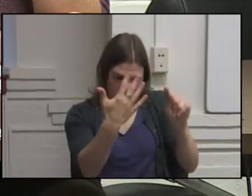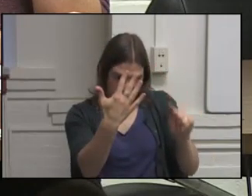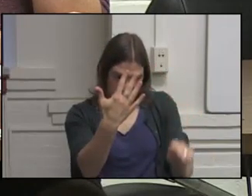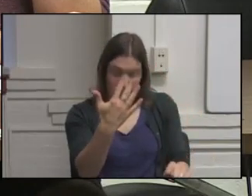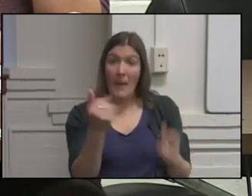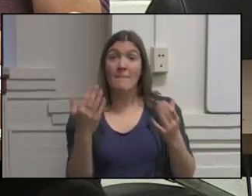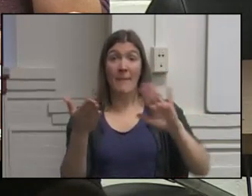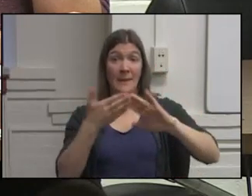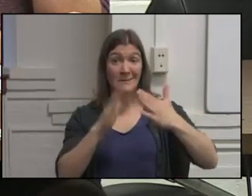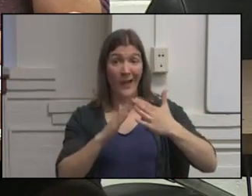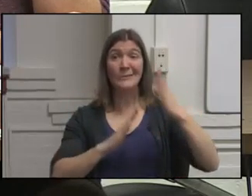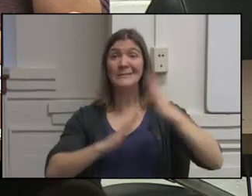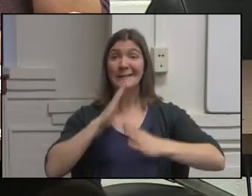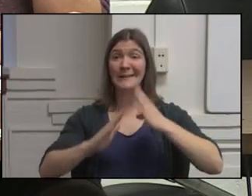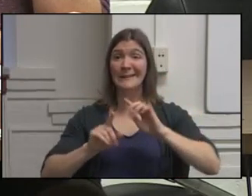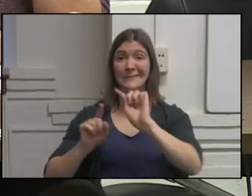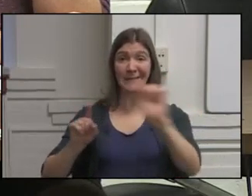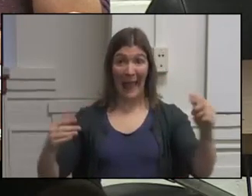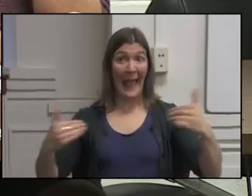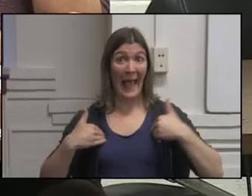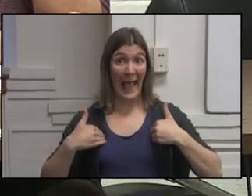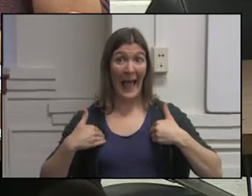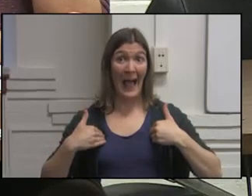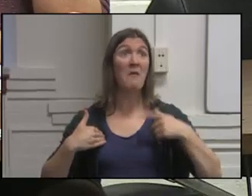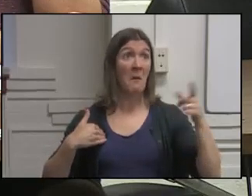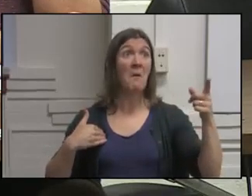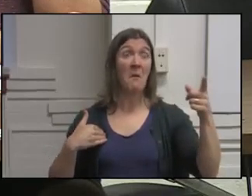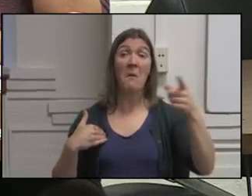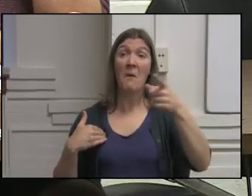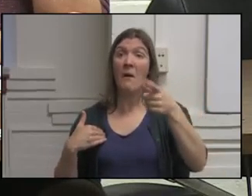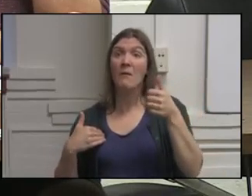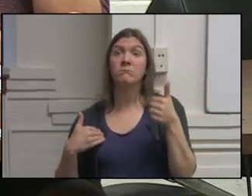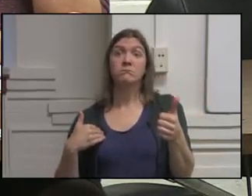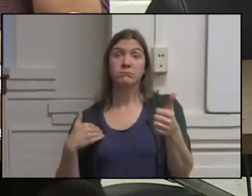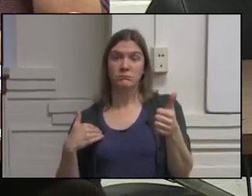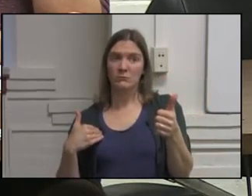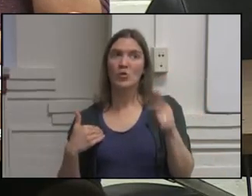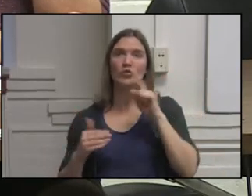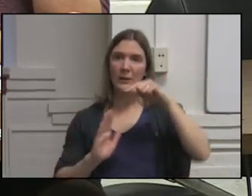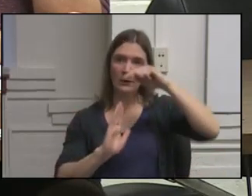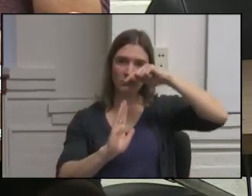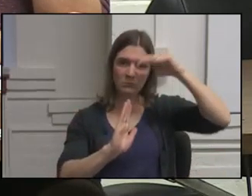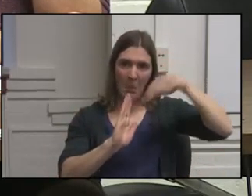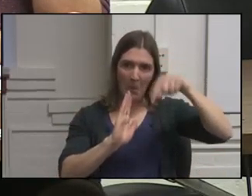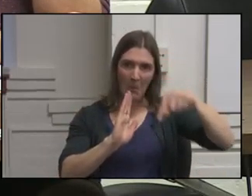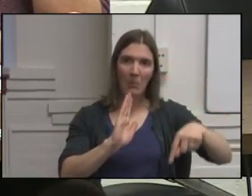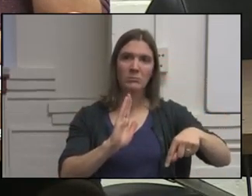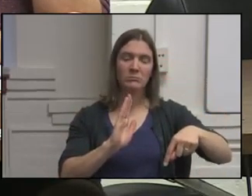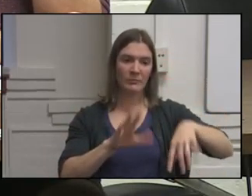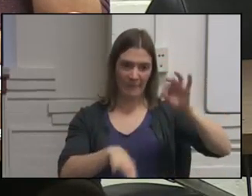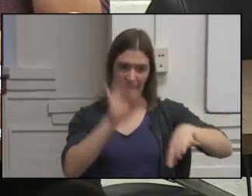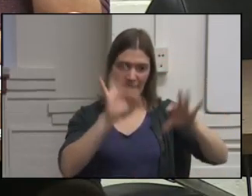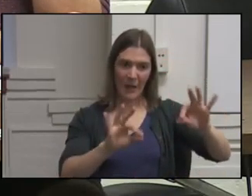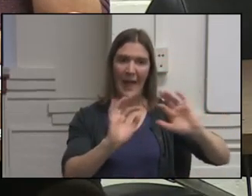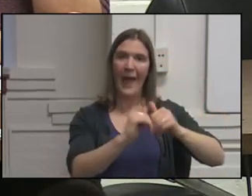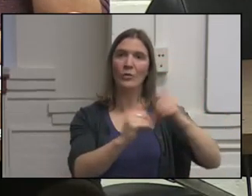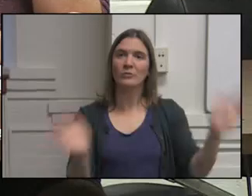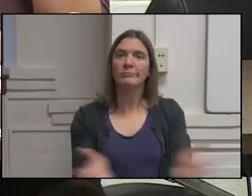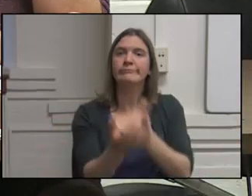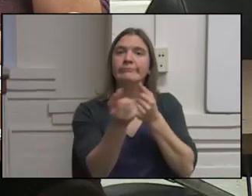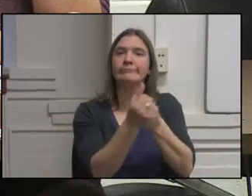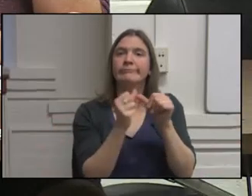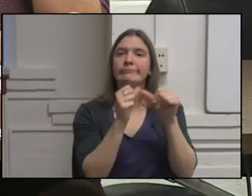and towns who have one or who have such an office do get into a lot of these things.